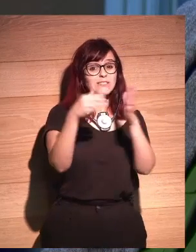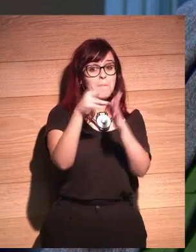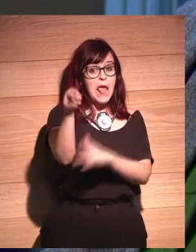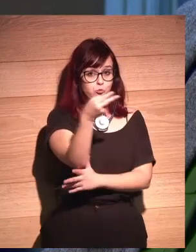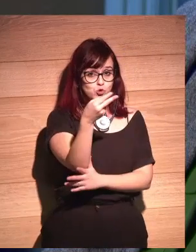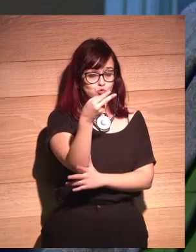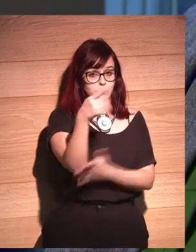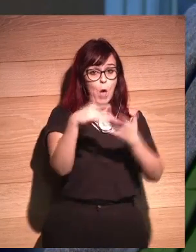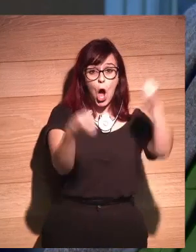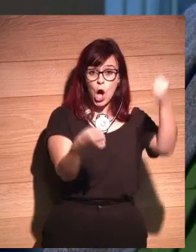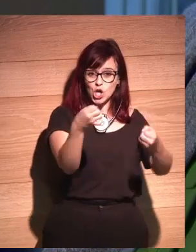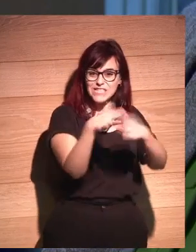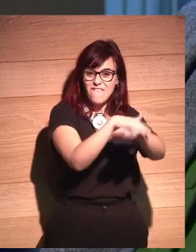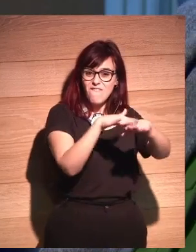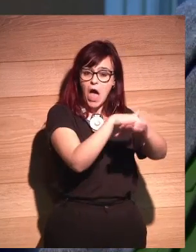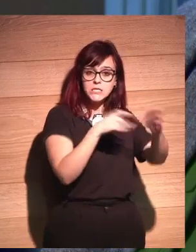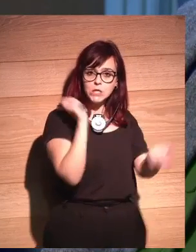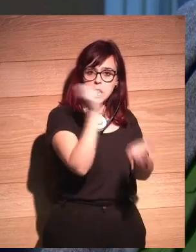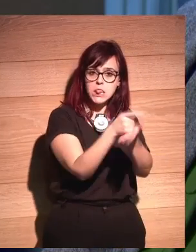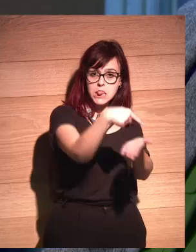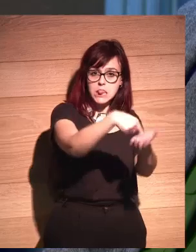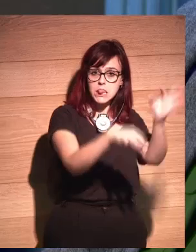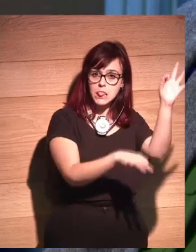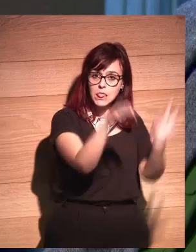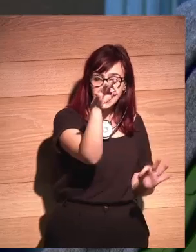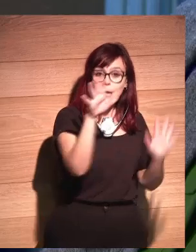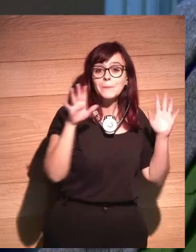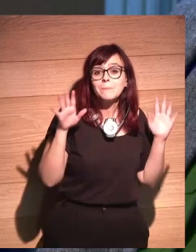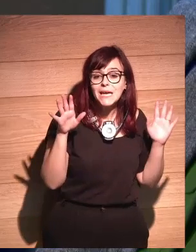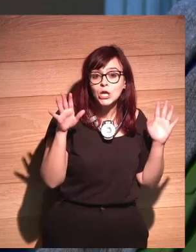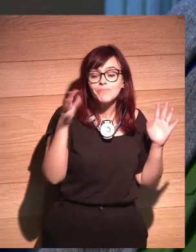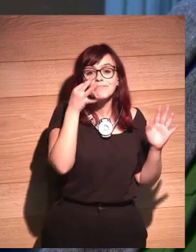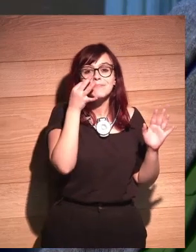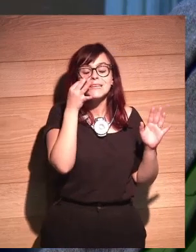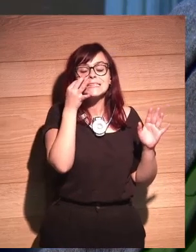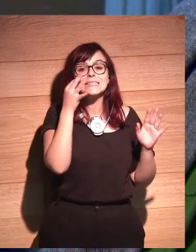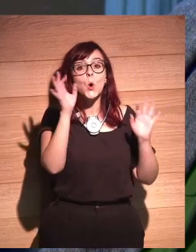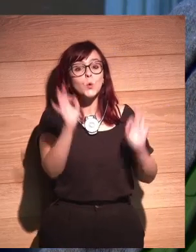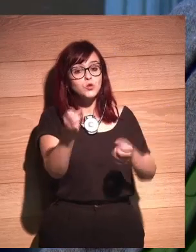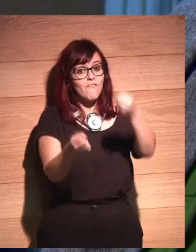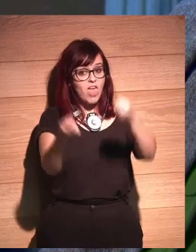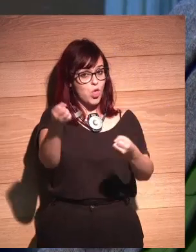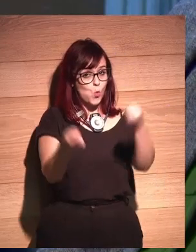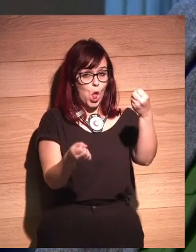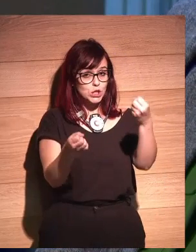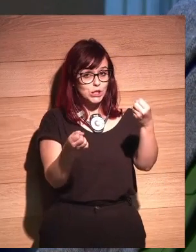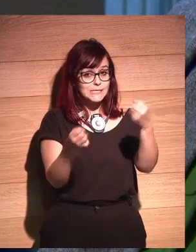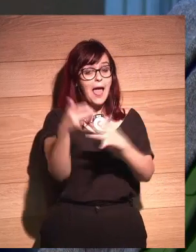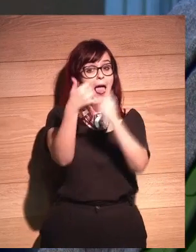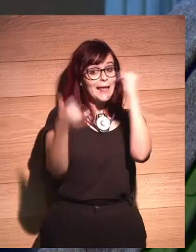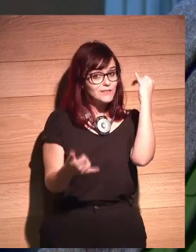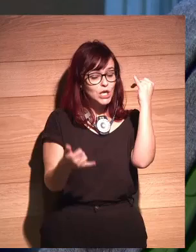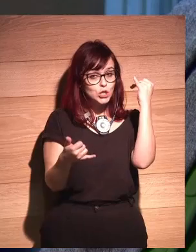any tax on e-vehicle. We have really big tolls to go on most roads in Norway. You have to pay